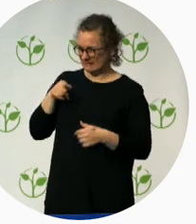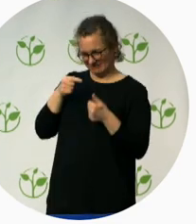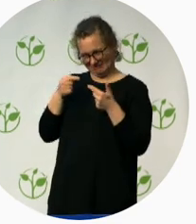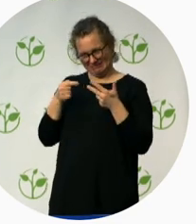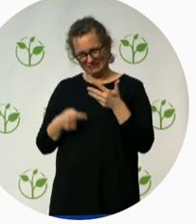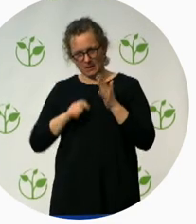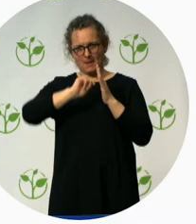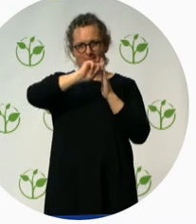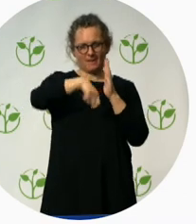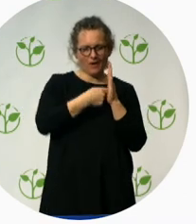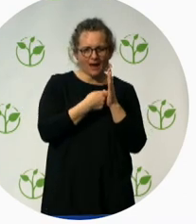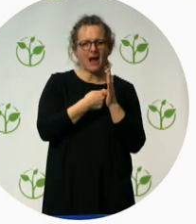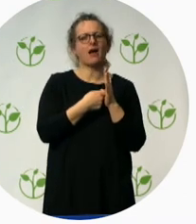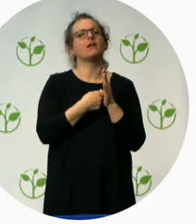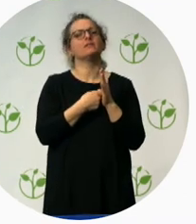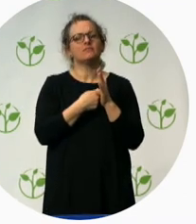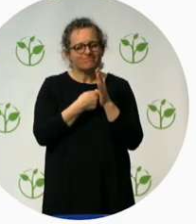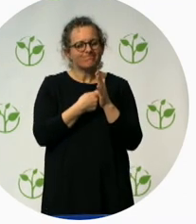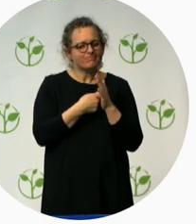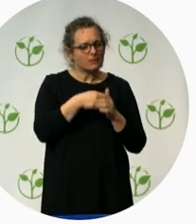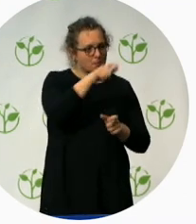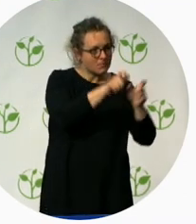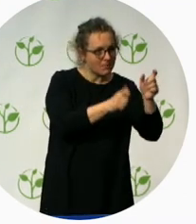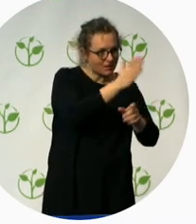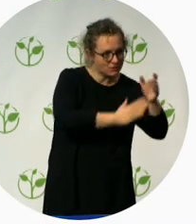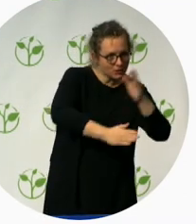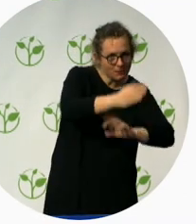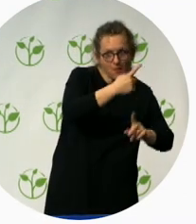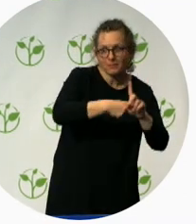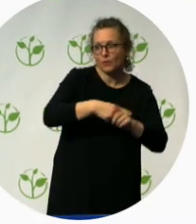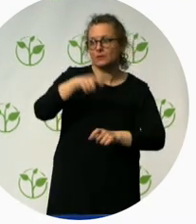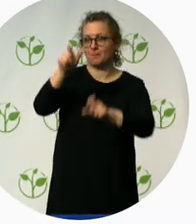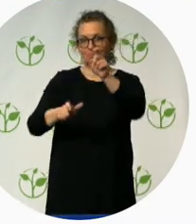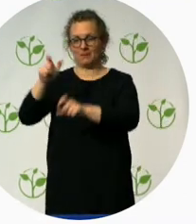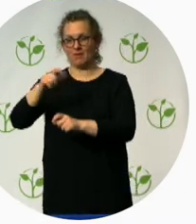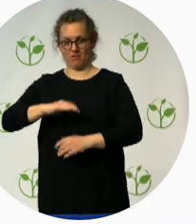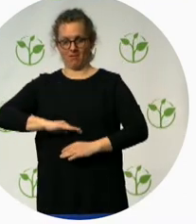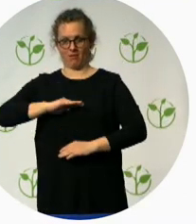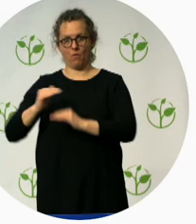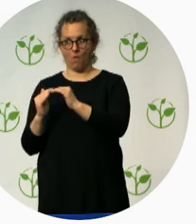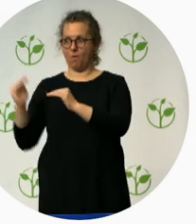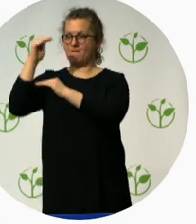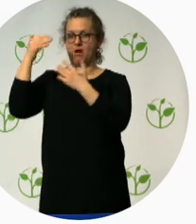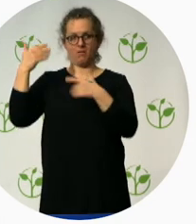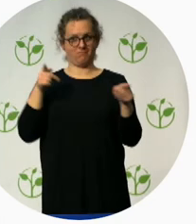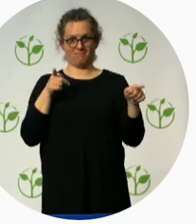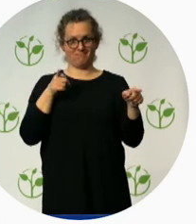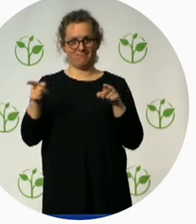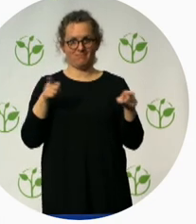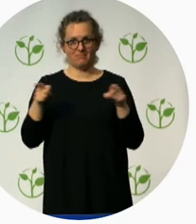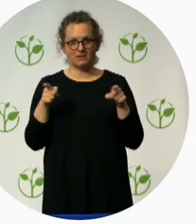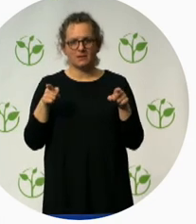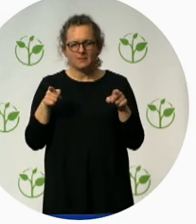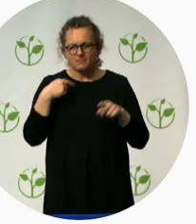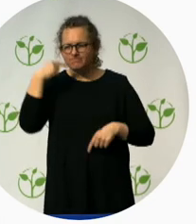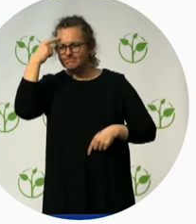environments. And just one thing I picked out was that, for instance, access to, for instance, the religious